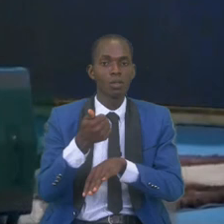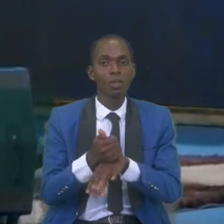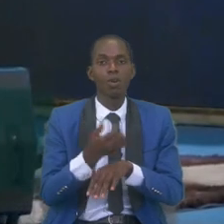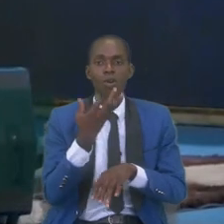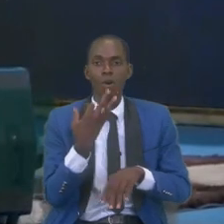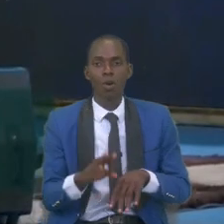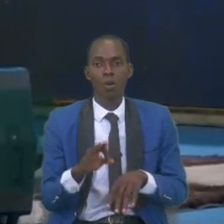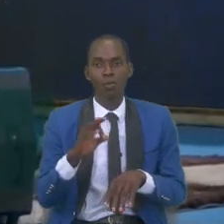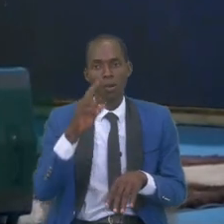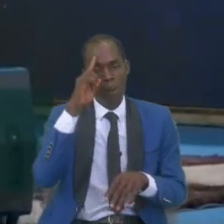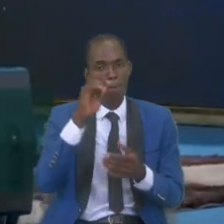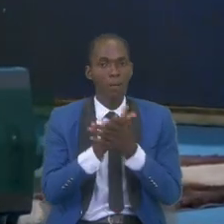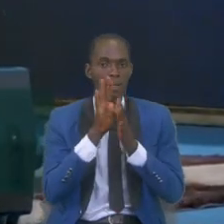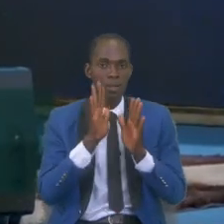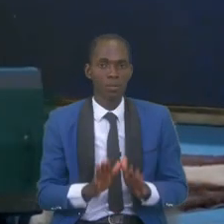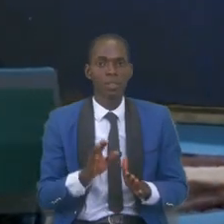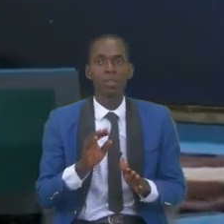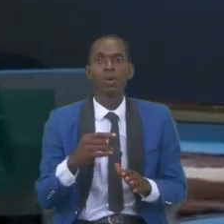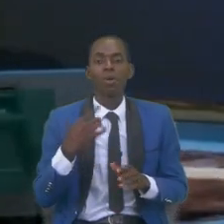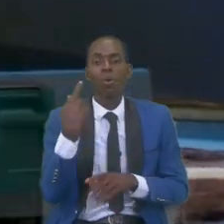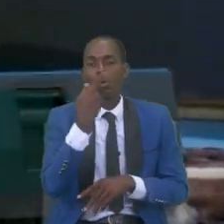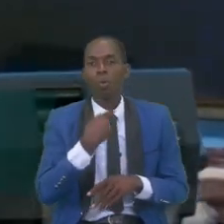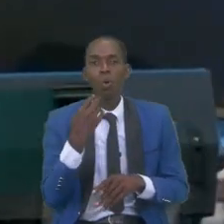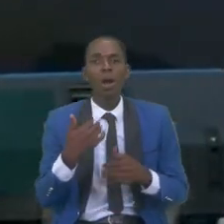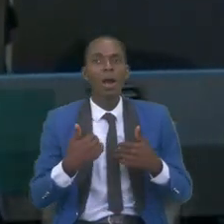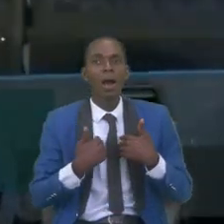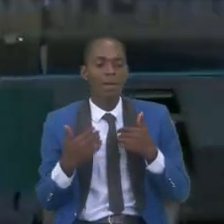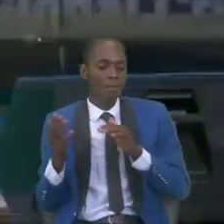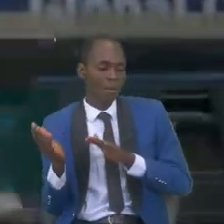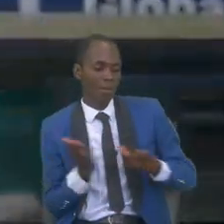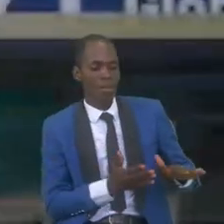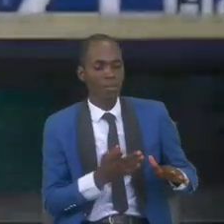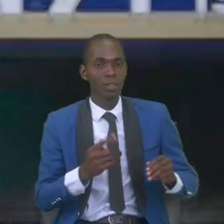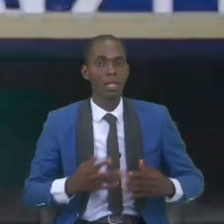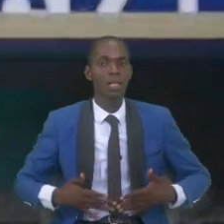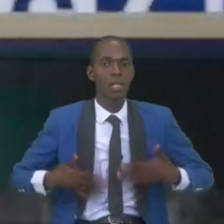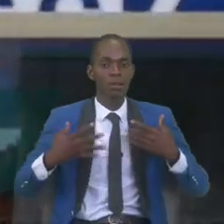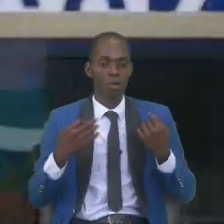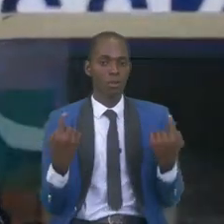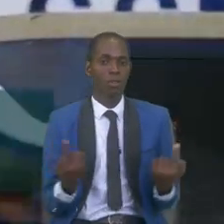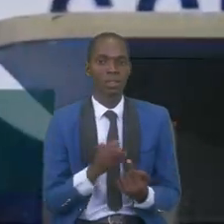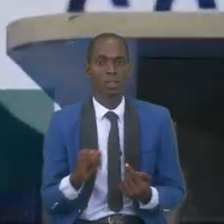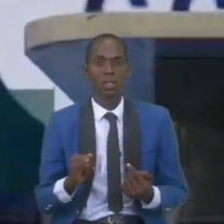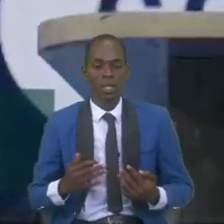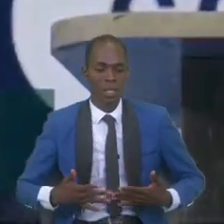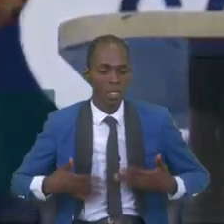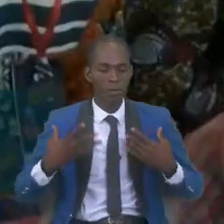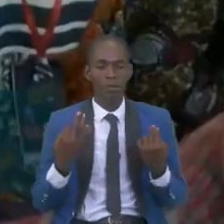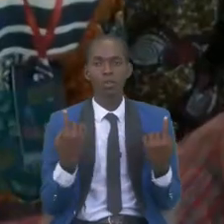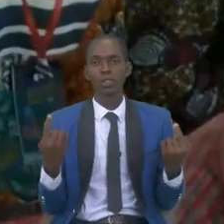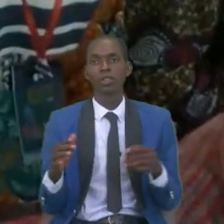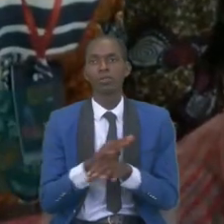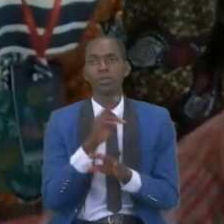of those who have led the life of sinning, the life of sinfulness, and they